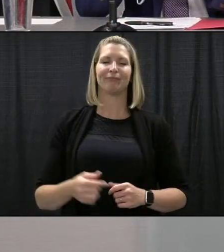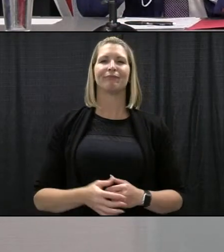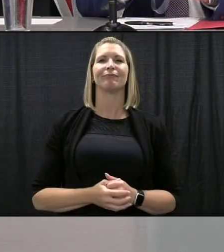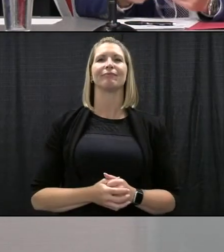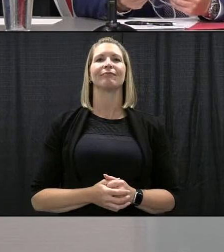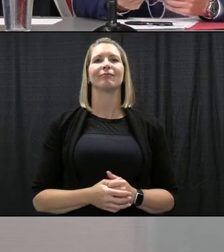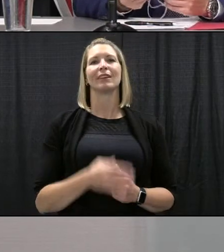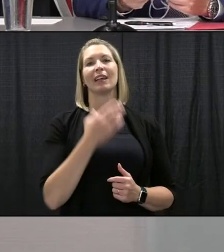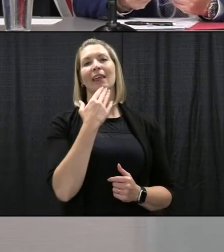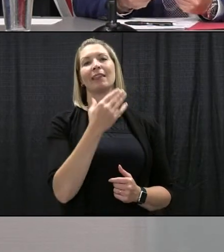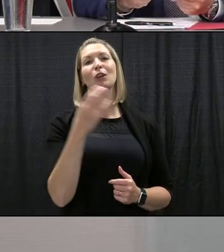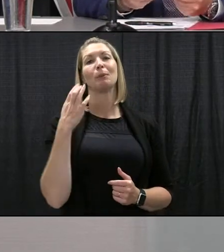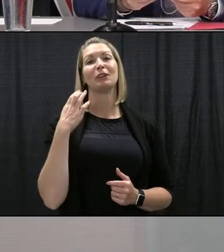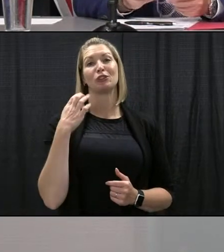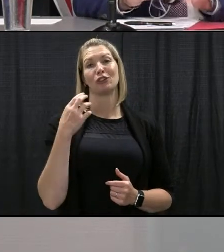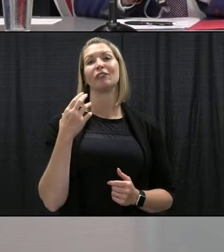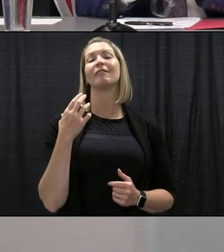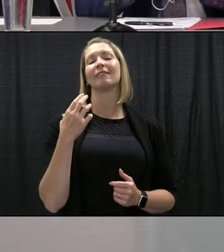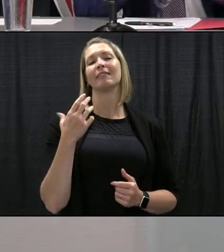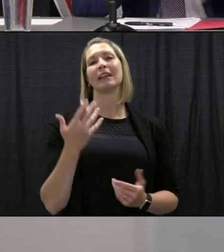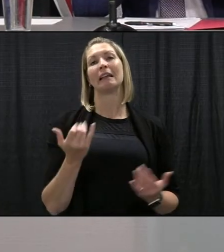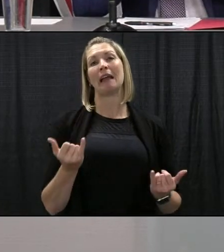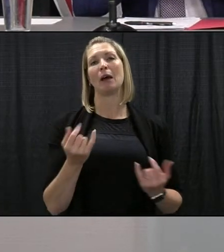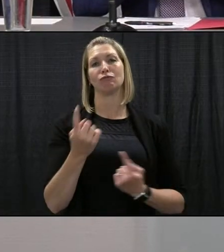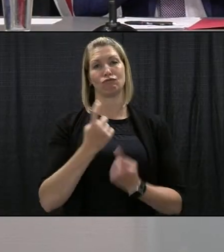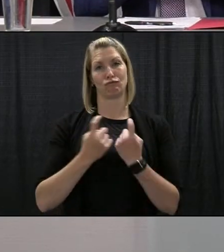Well, thank you, Minister. I'll now invite questions from the media.